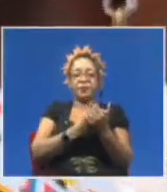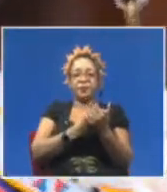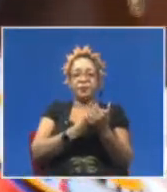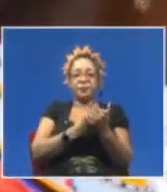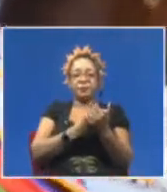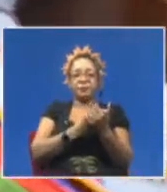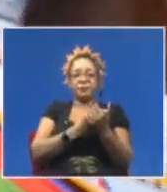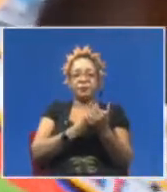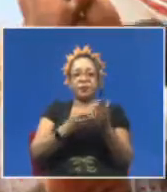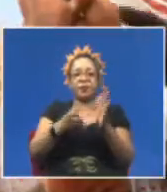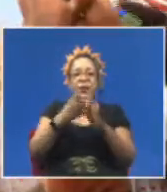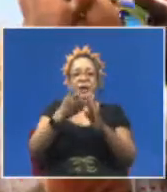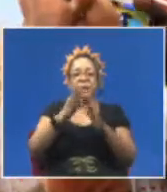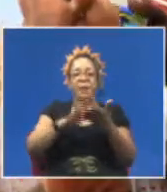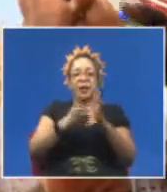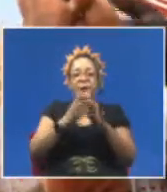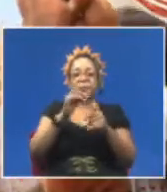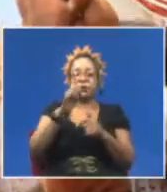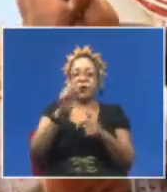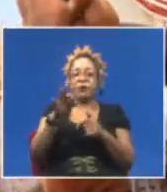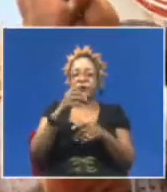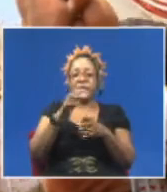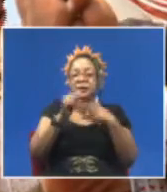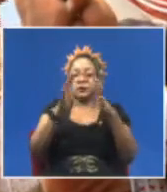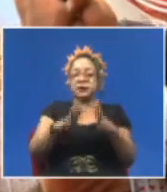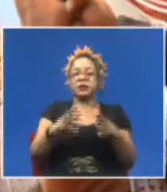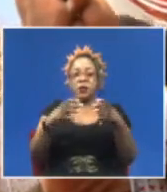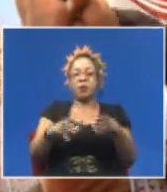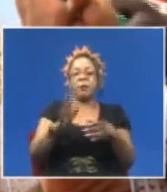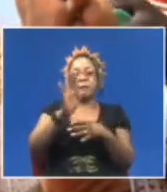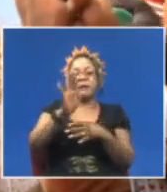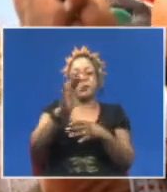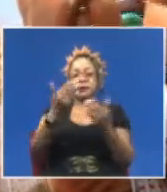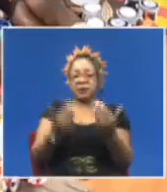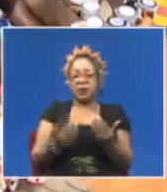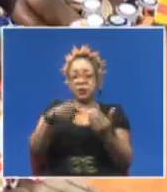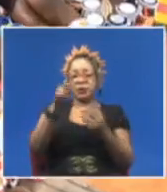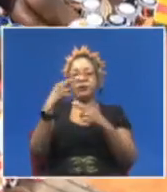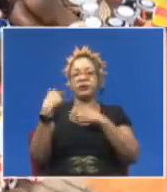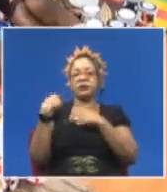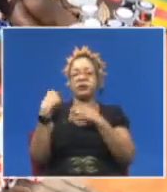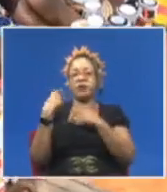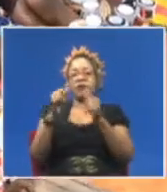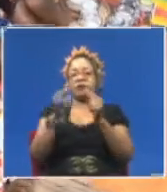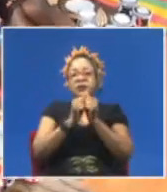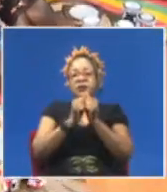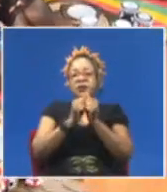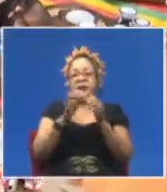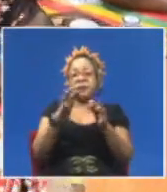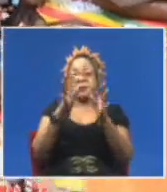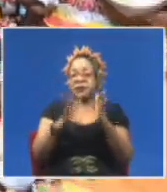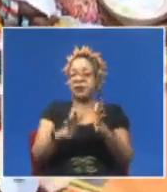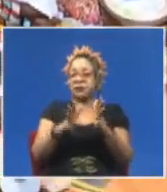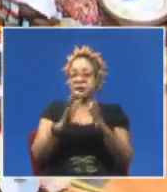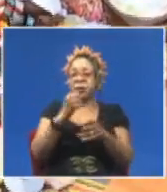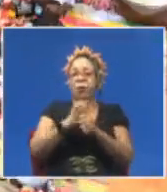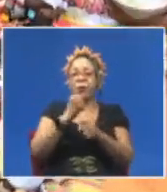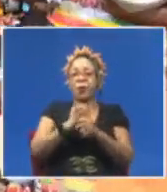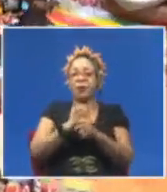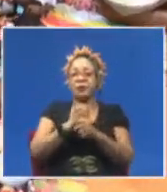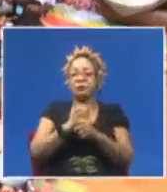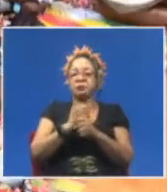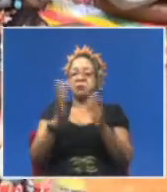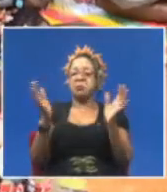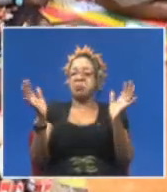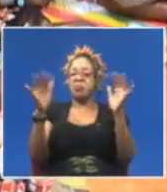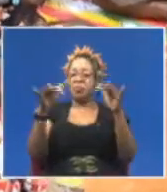She quickly became one of the star beaders in her group. Nabiki is now in charge of about 10 beaders. Her work revolves around gathering, sorting,